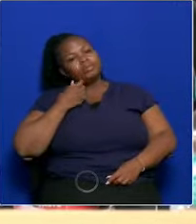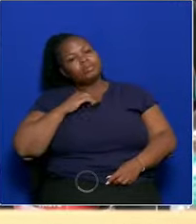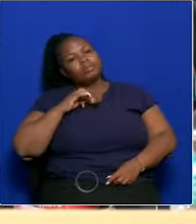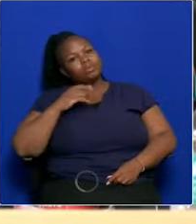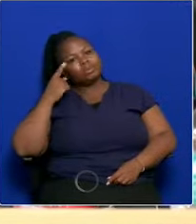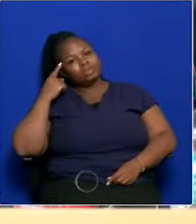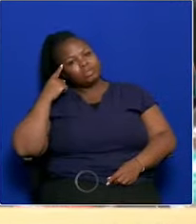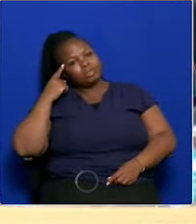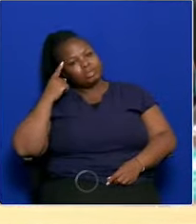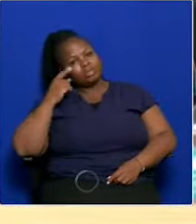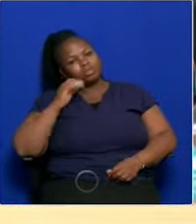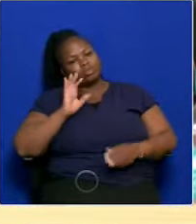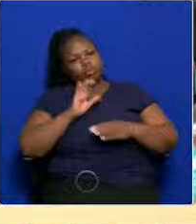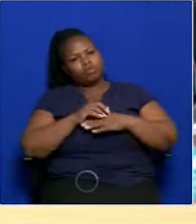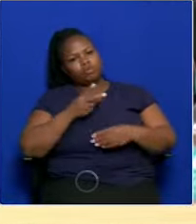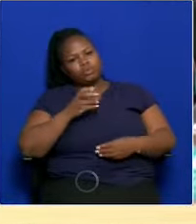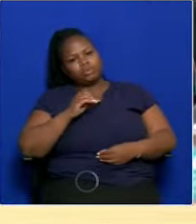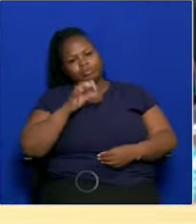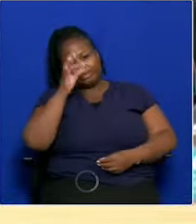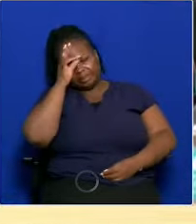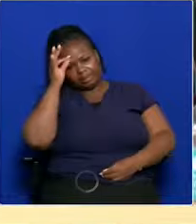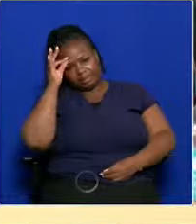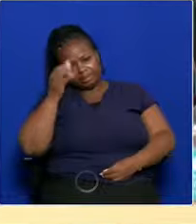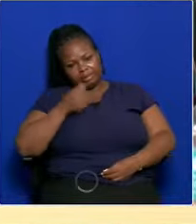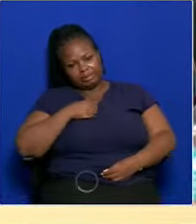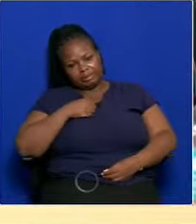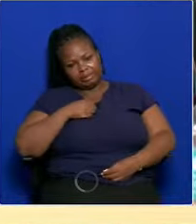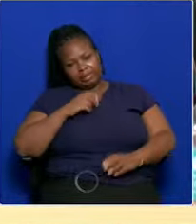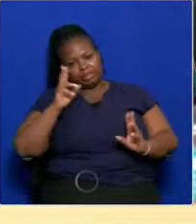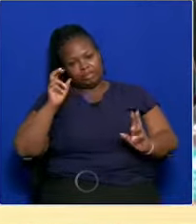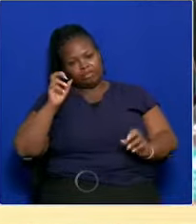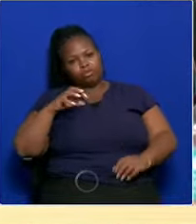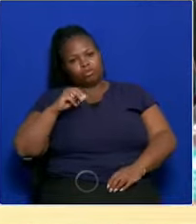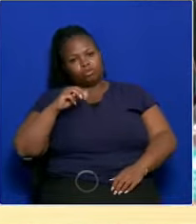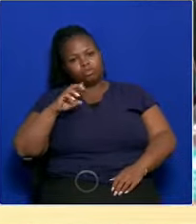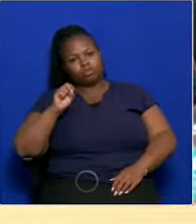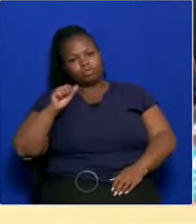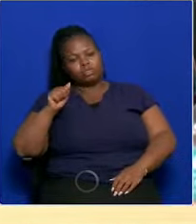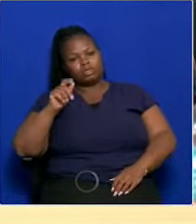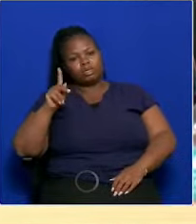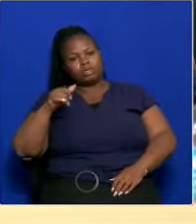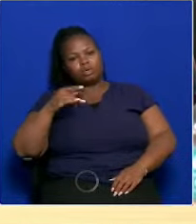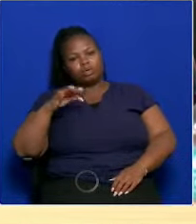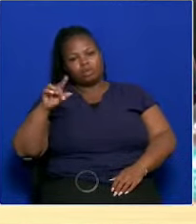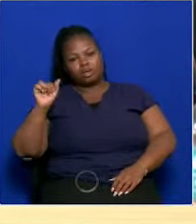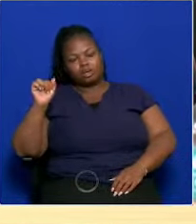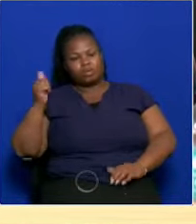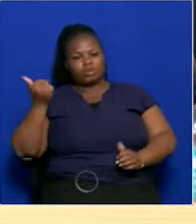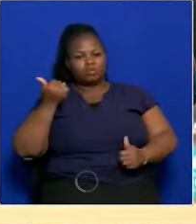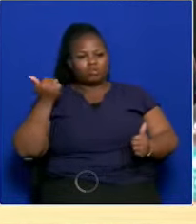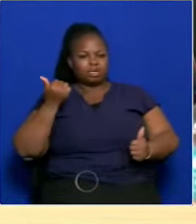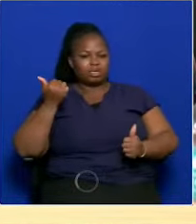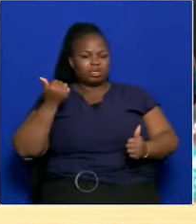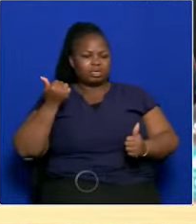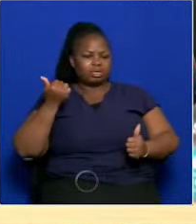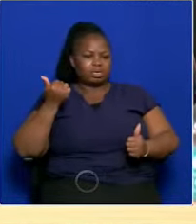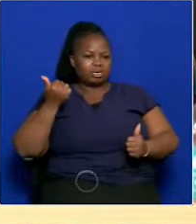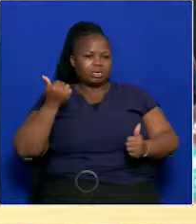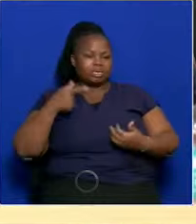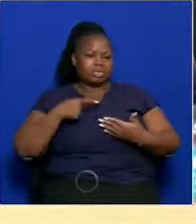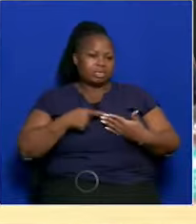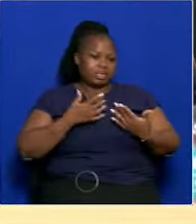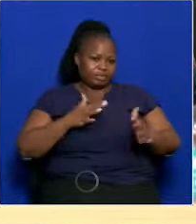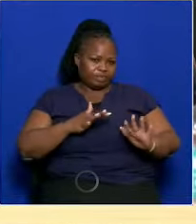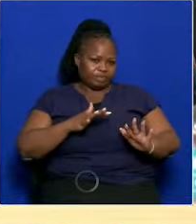minutes. But, It is the issue of Musa Kaula, which we've already canvassed, and